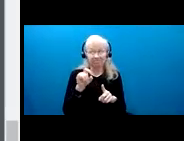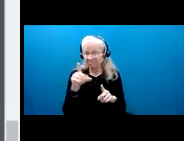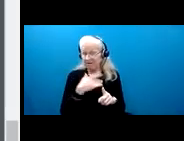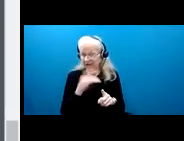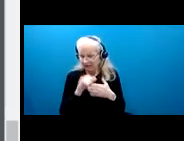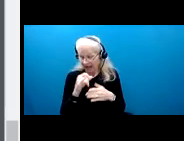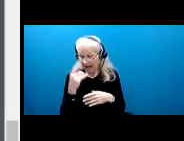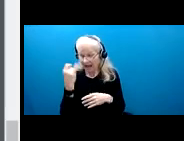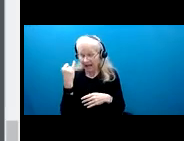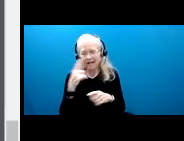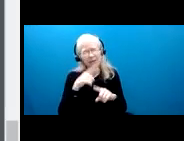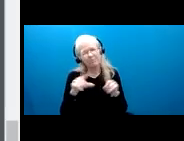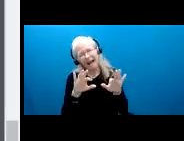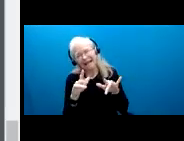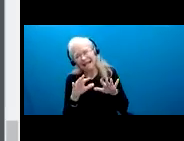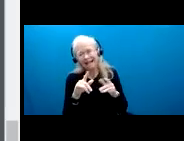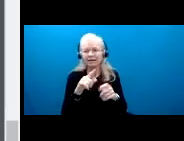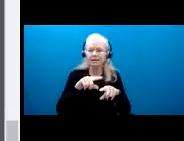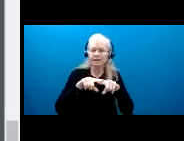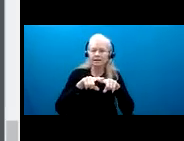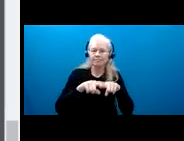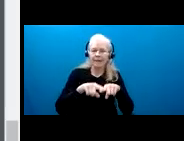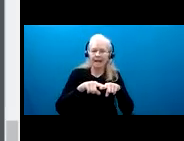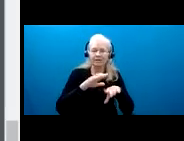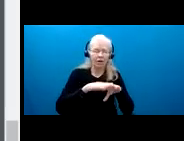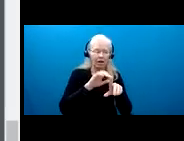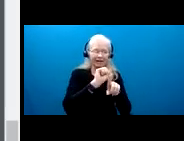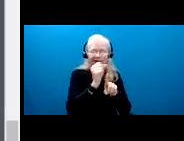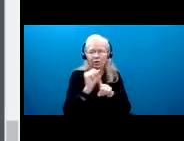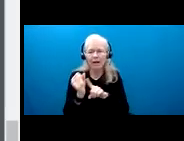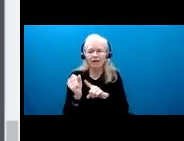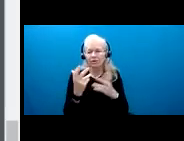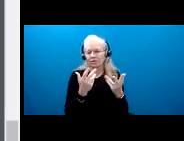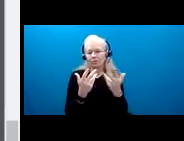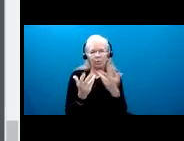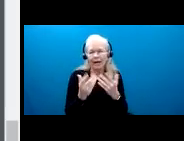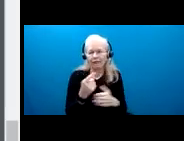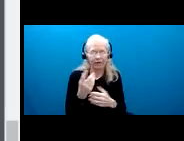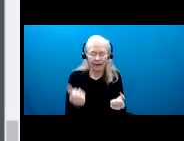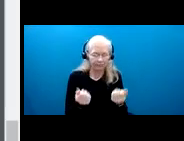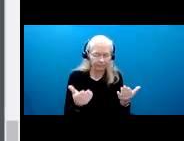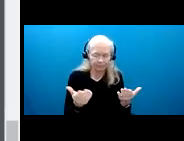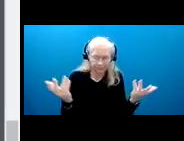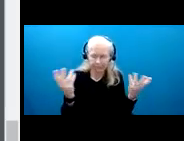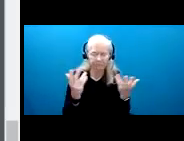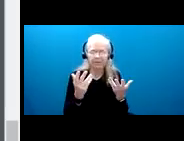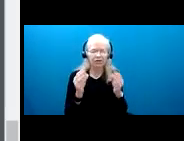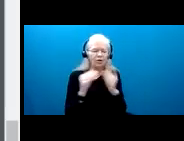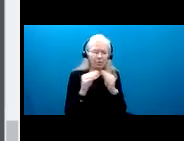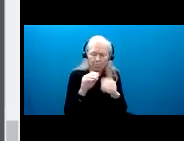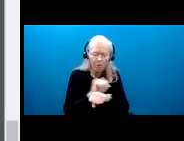depending on the kind of the circumstances of whatever was proposed. So some more work and